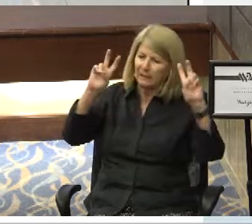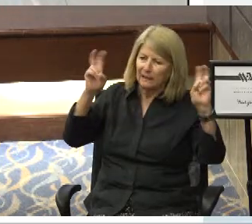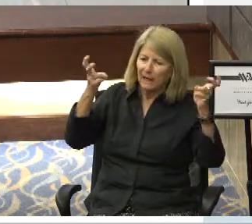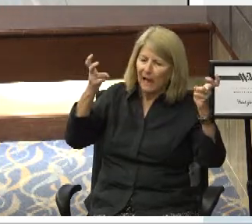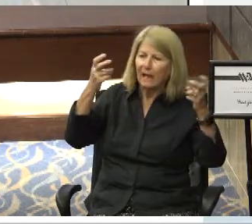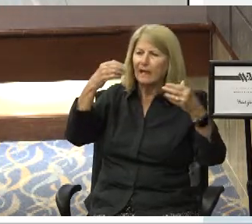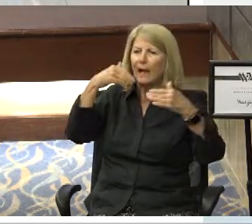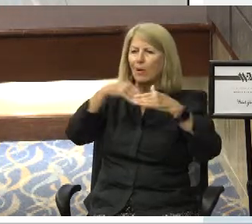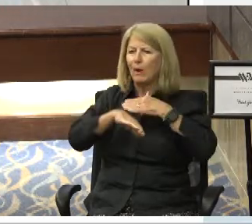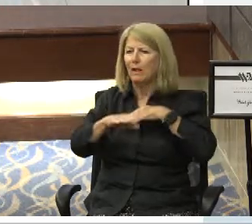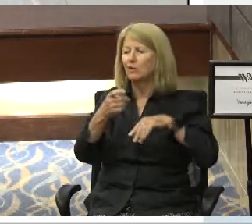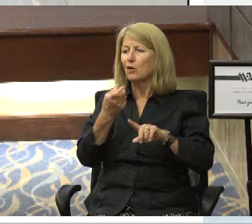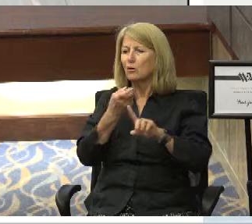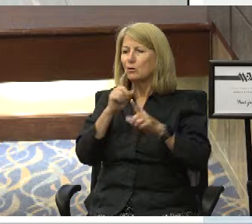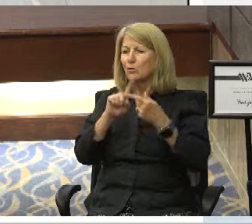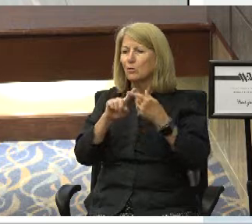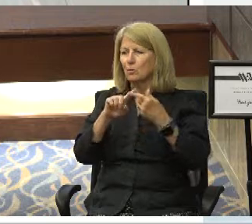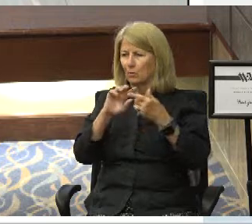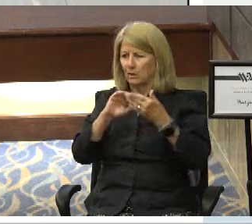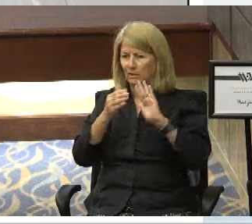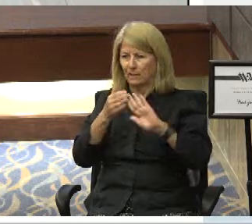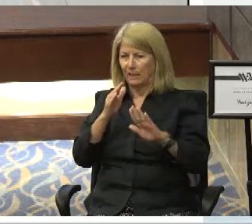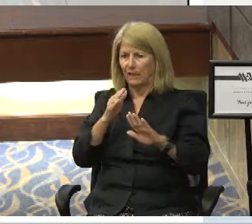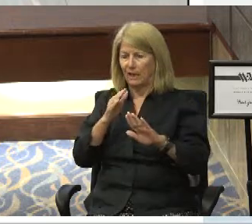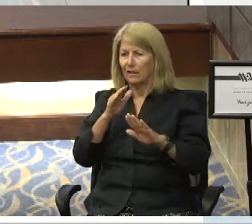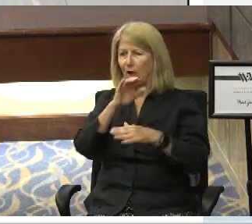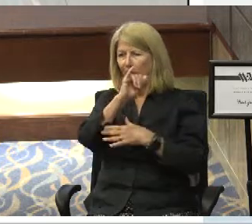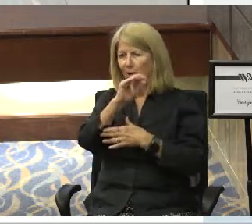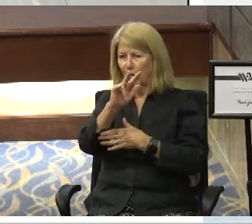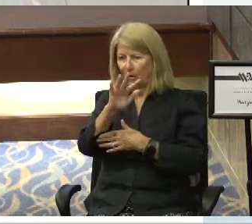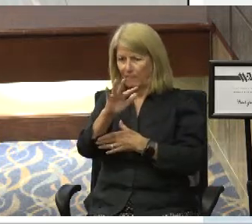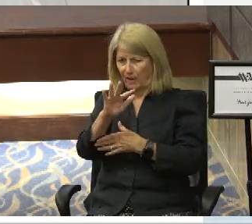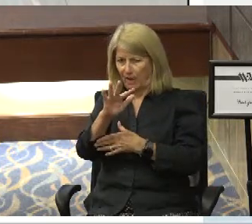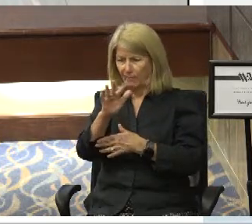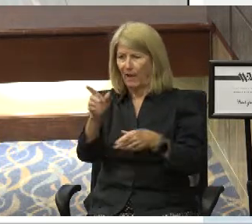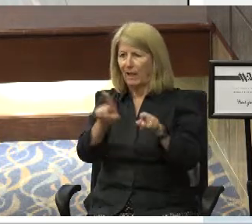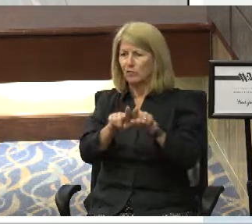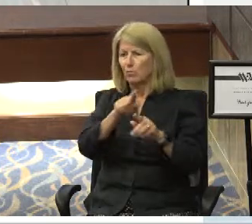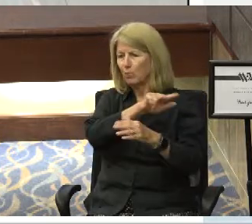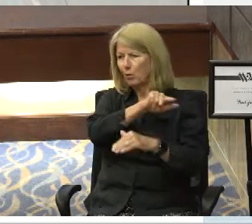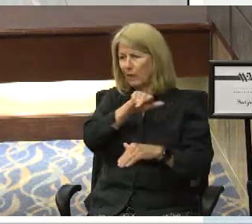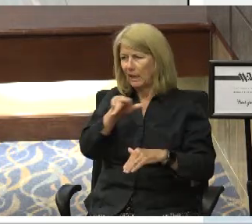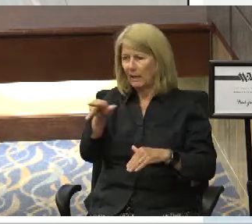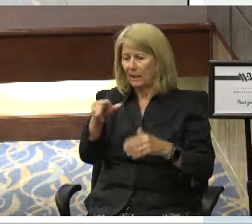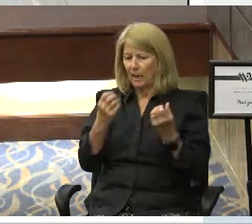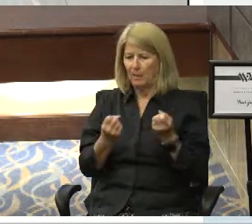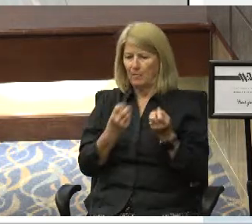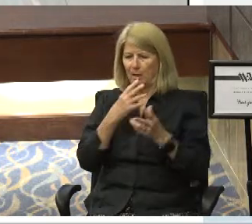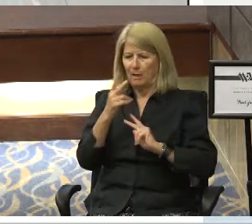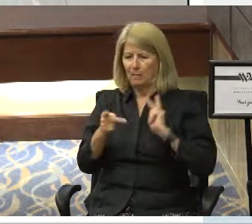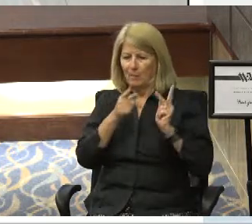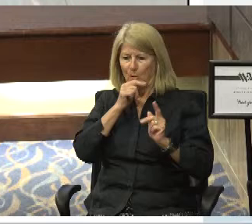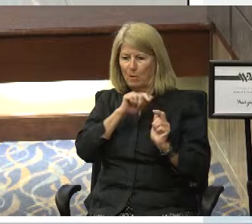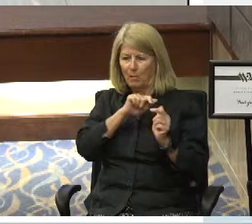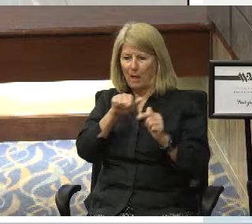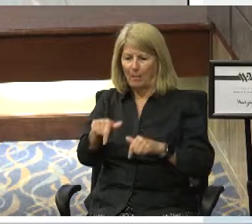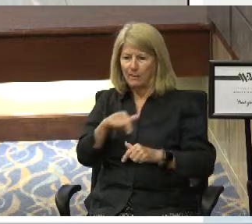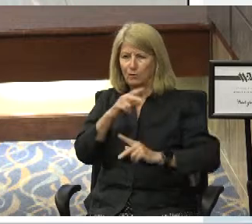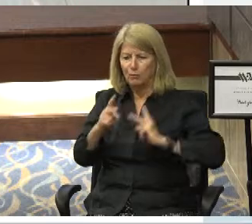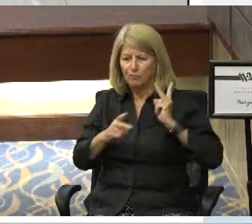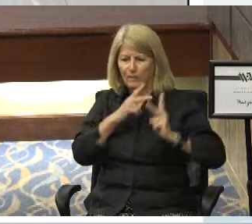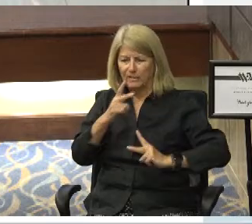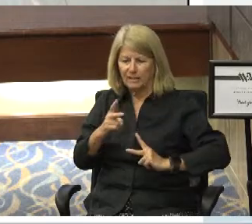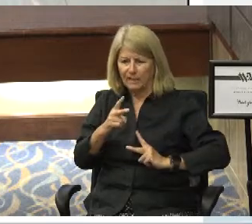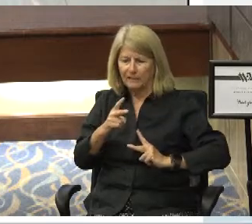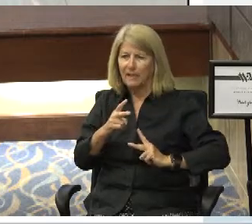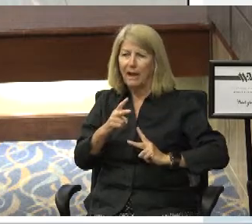I-35 as you're pulling in to Waco. Many people who are coming to visit a relative or coming into